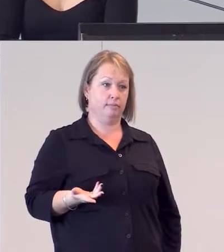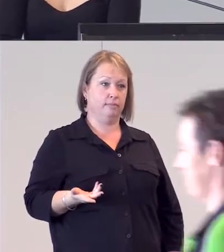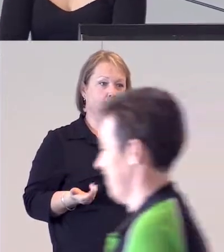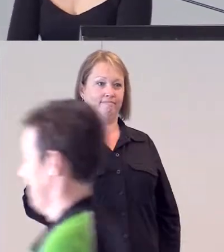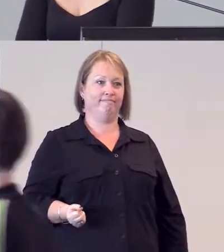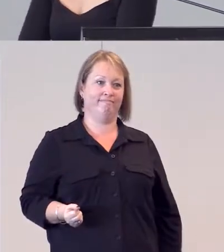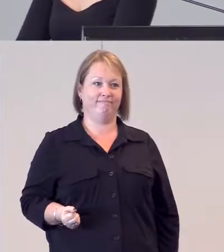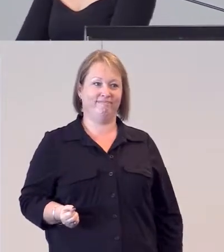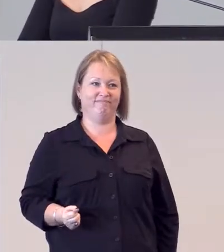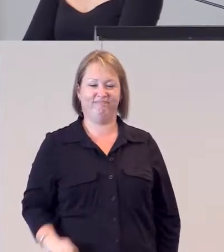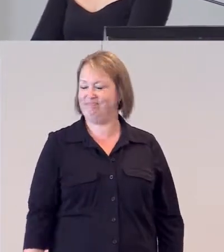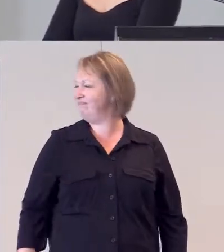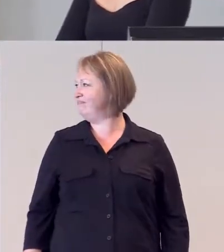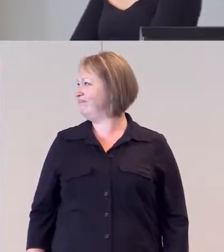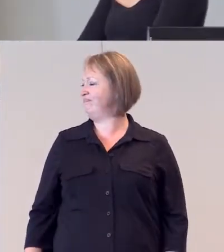I'd